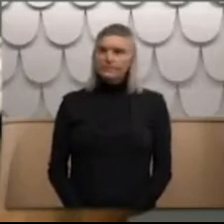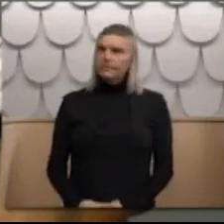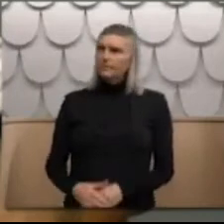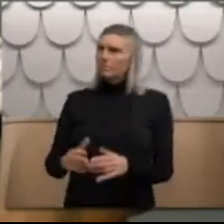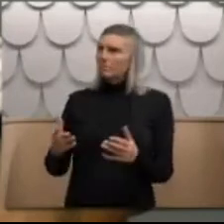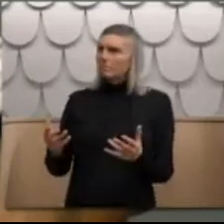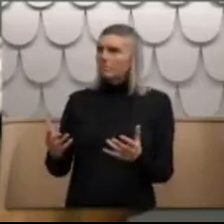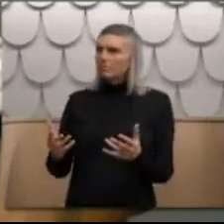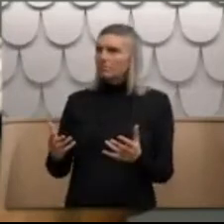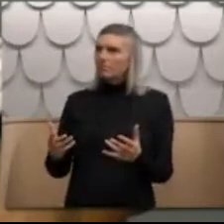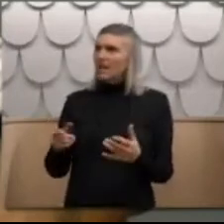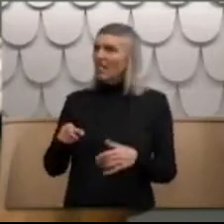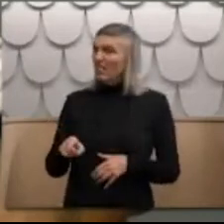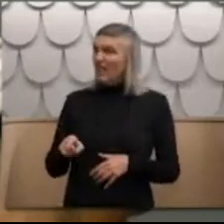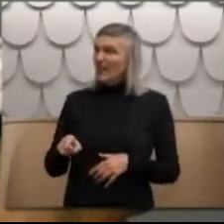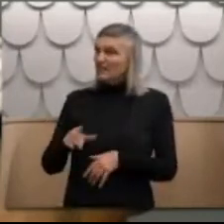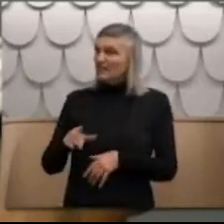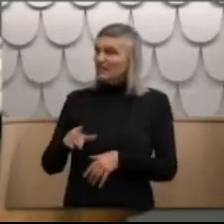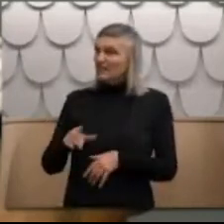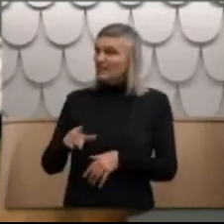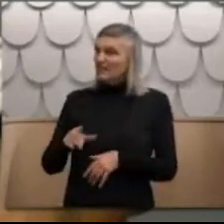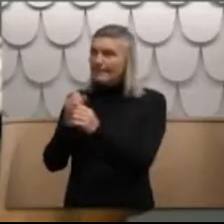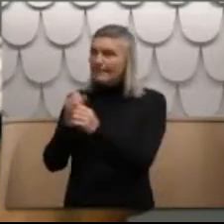How did that end?